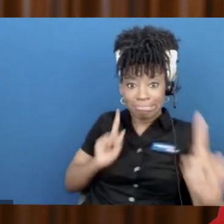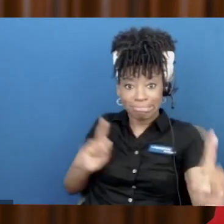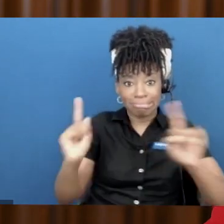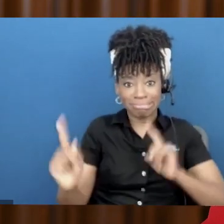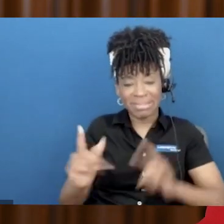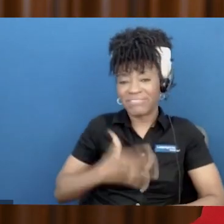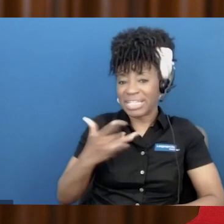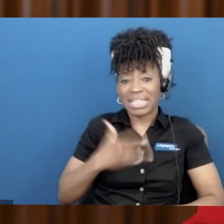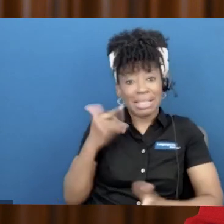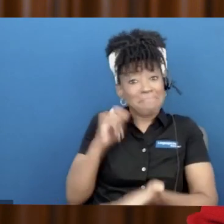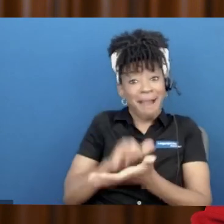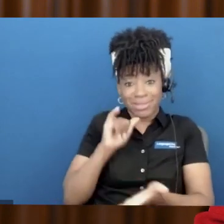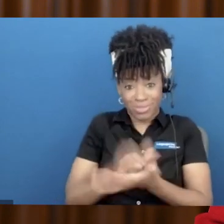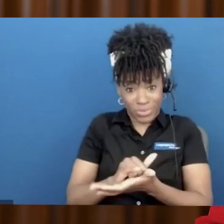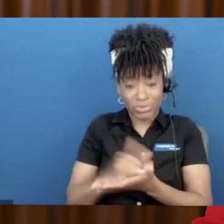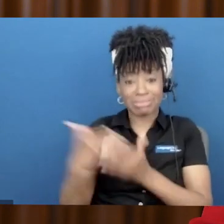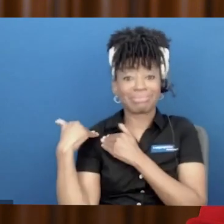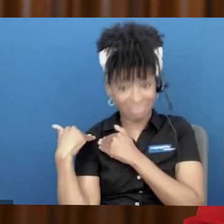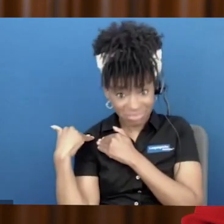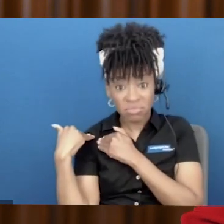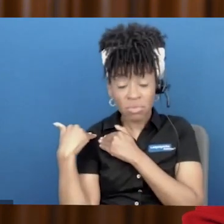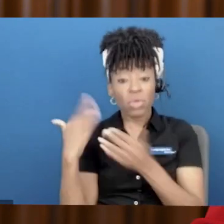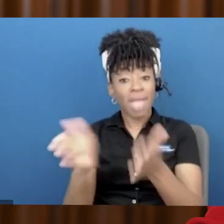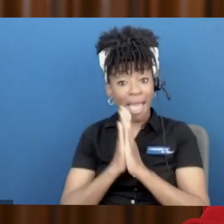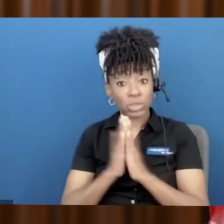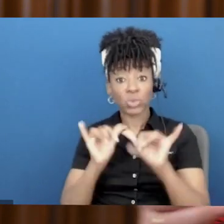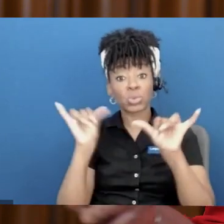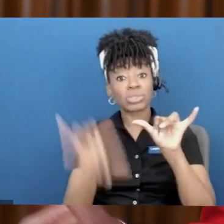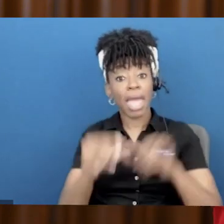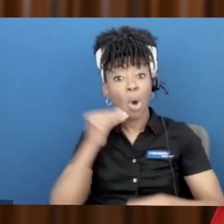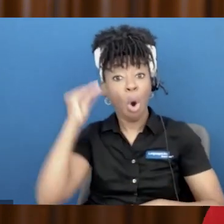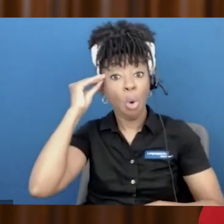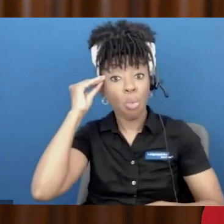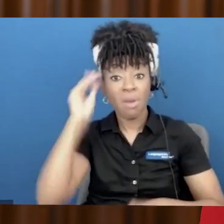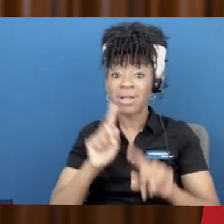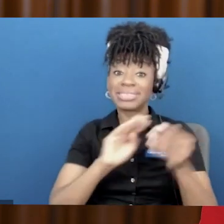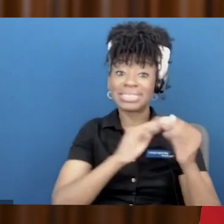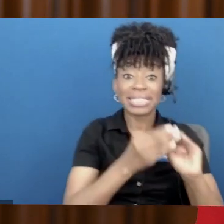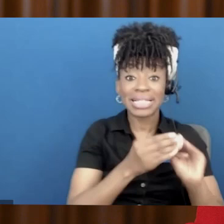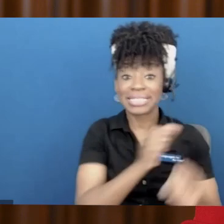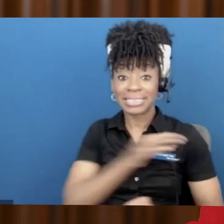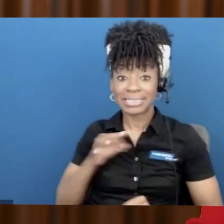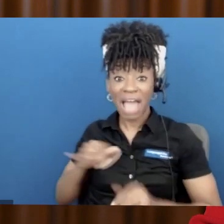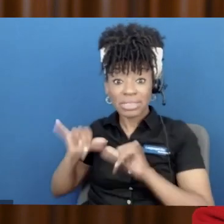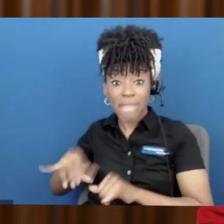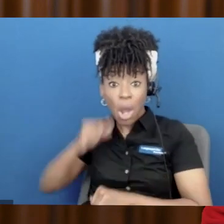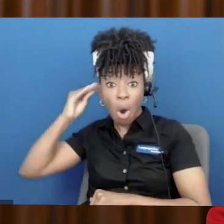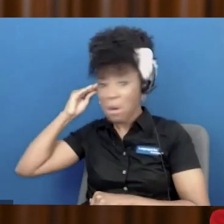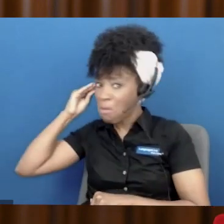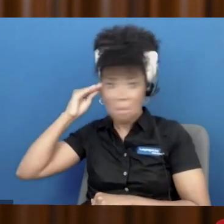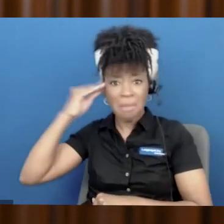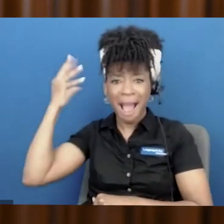task. And while we asked you to stay home, city staff and other essential workers hit the streets. First